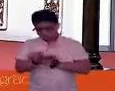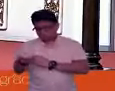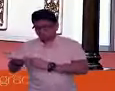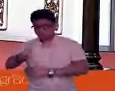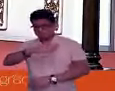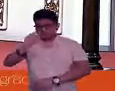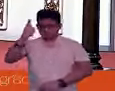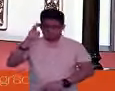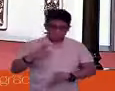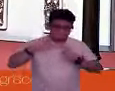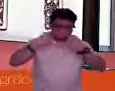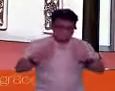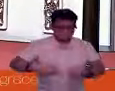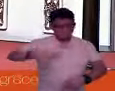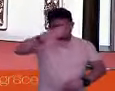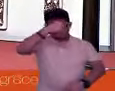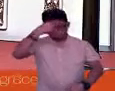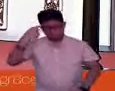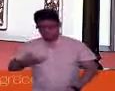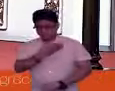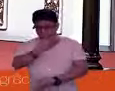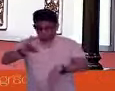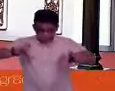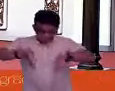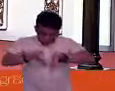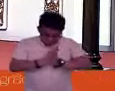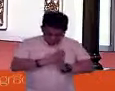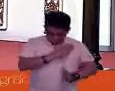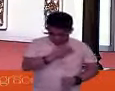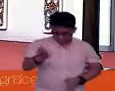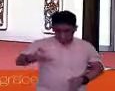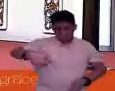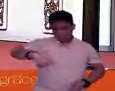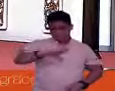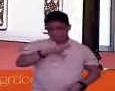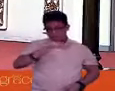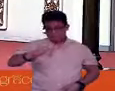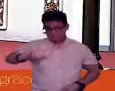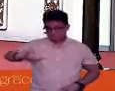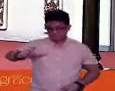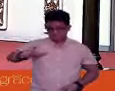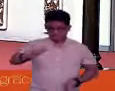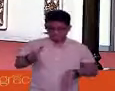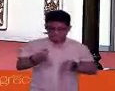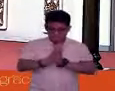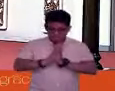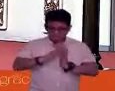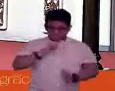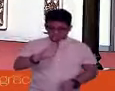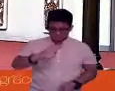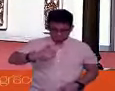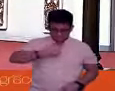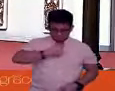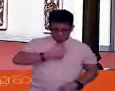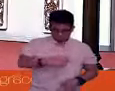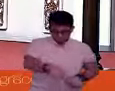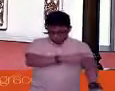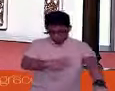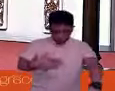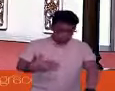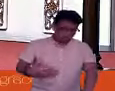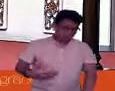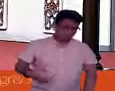thing. And God said unto him, because thou hast asked these things, and hast not asked for thyself long life, neither hast